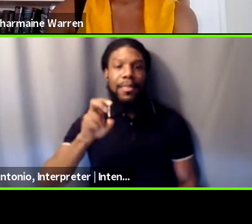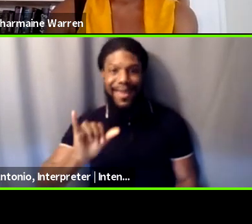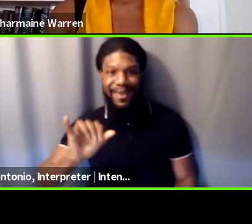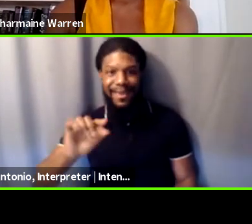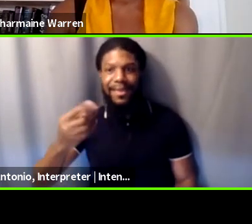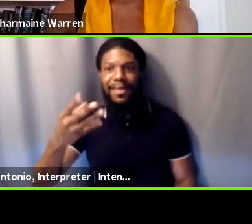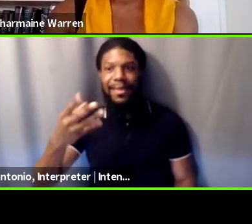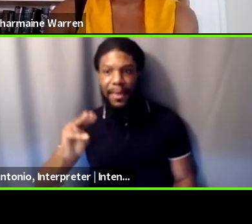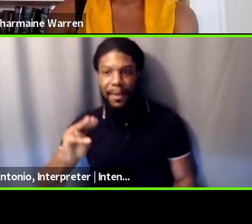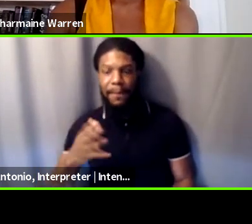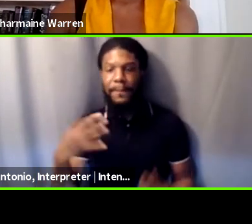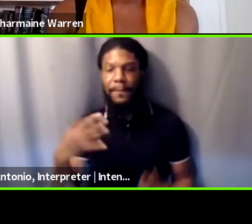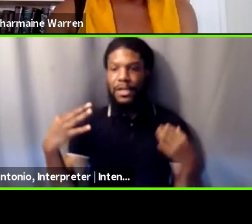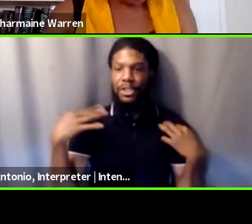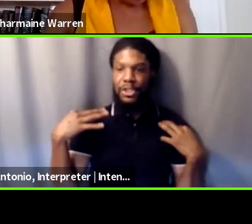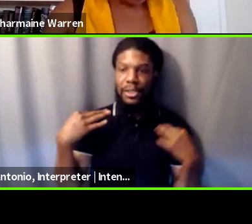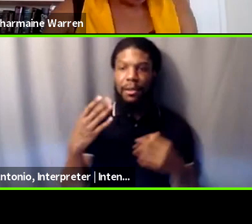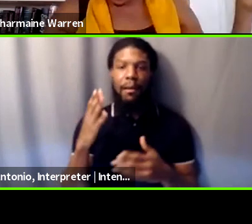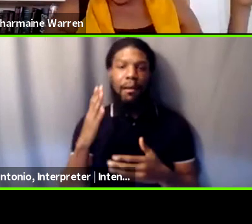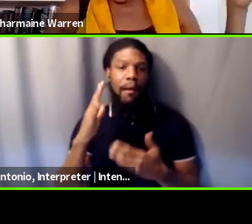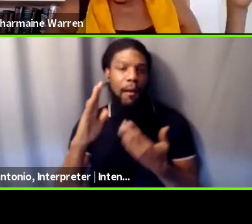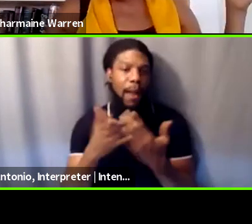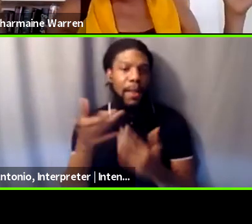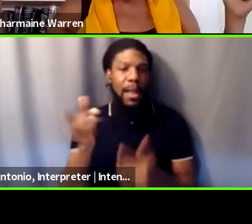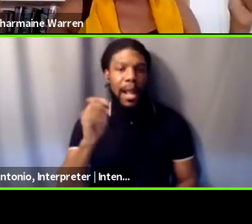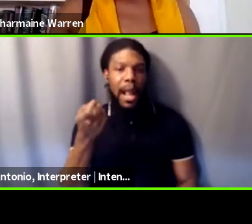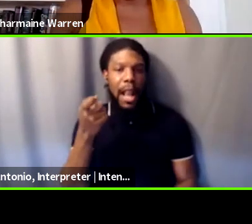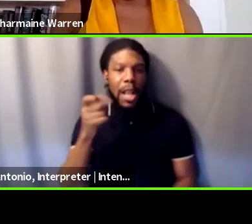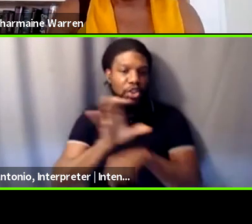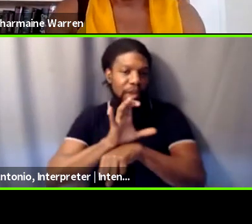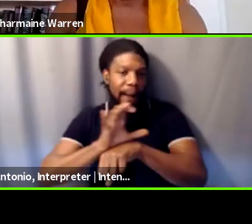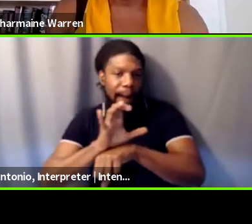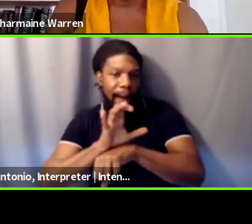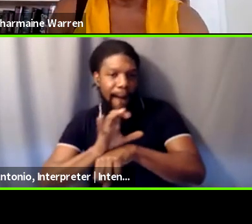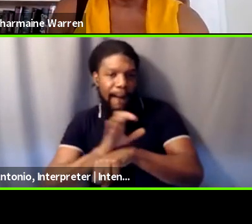chocolate, happily summer skin tone, because it looks gray in the winter.